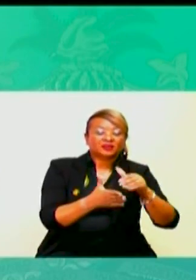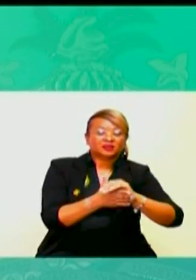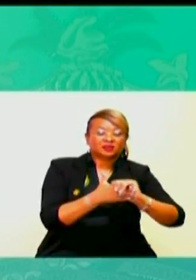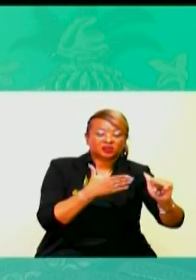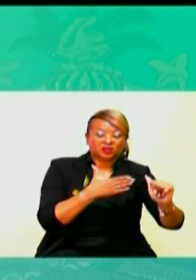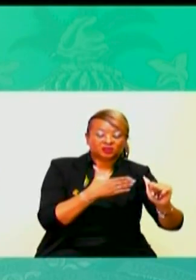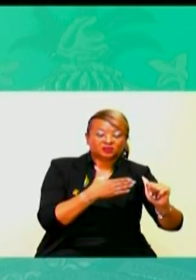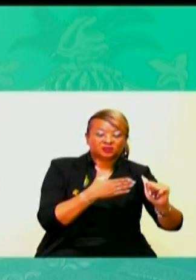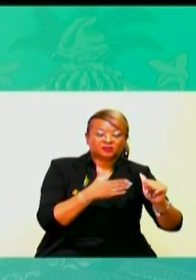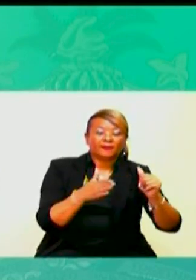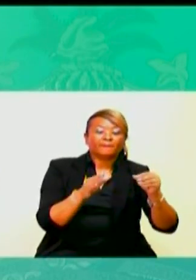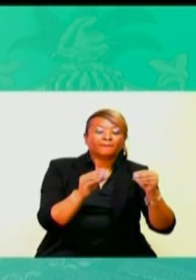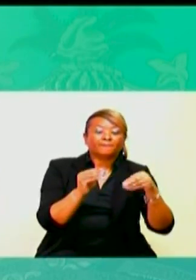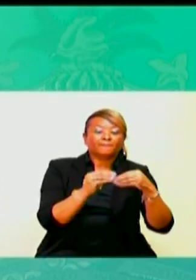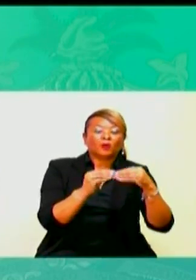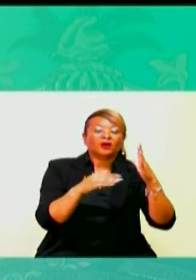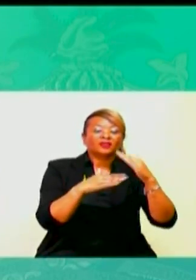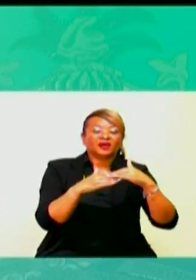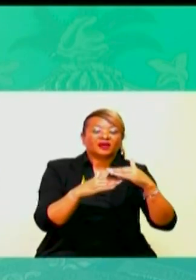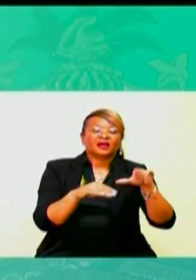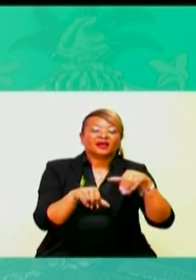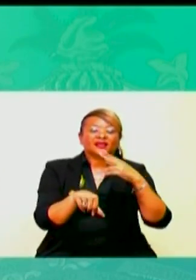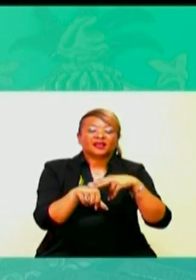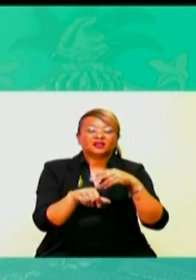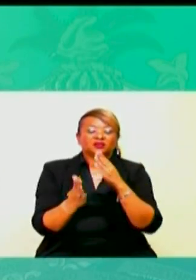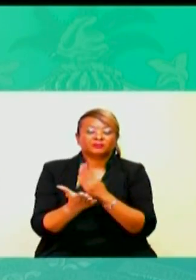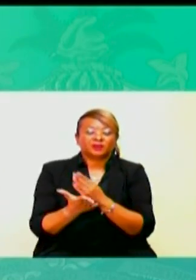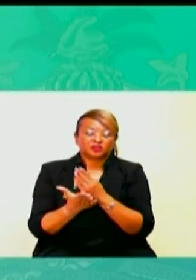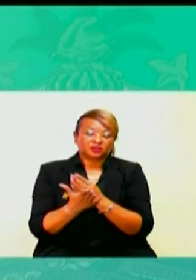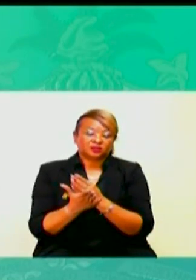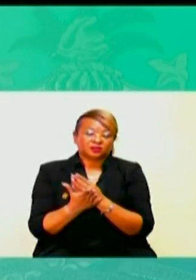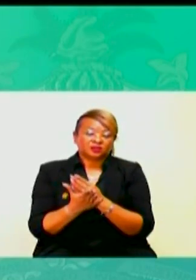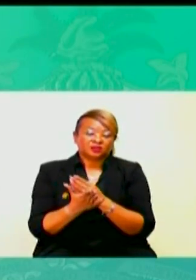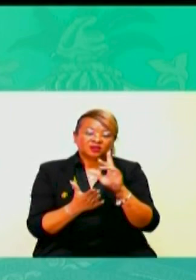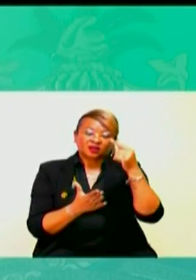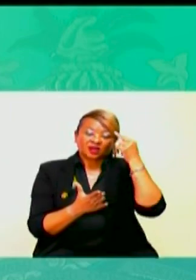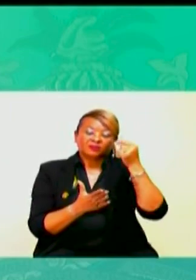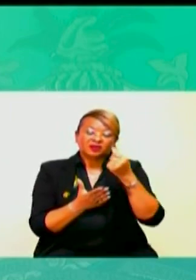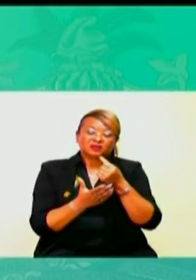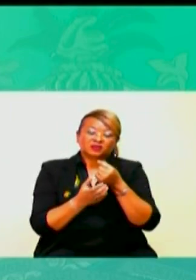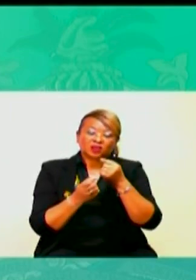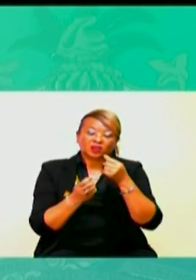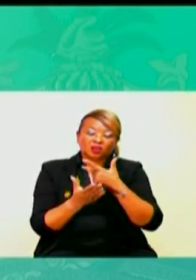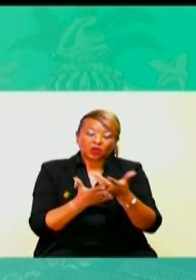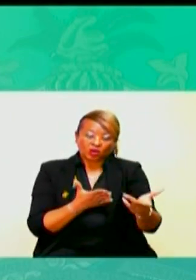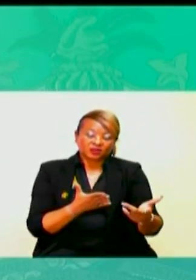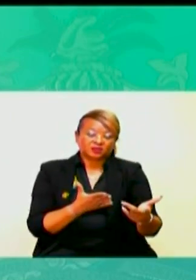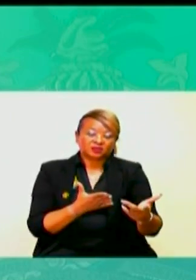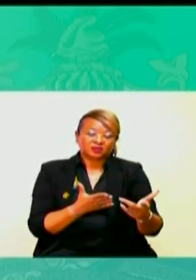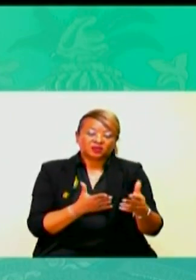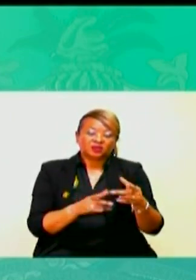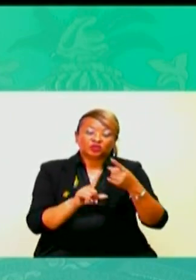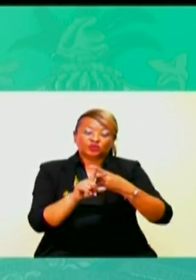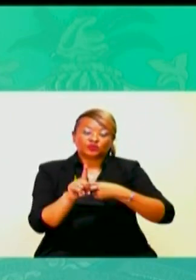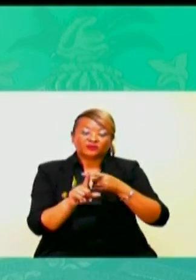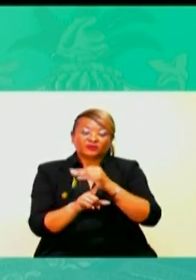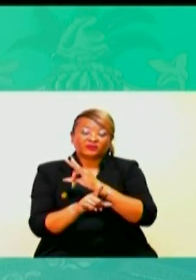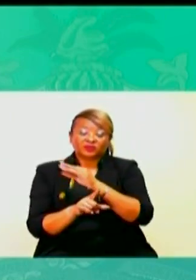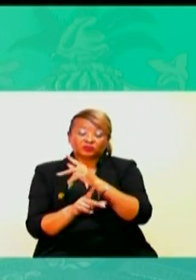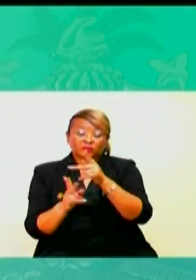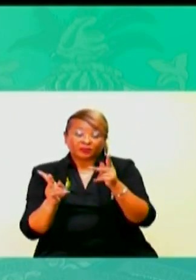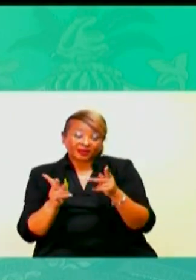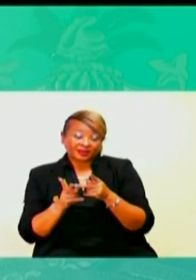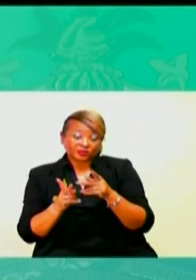budget. The revenue the government has lost from this deal is the rent from the festival place. We don't get